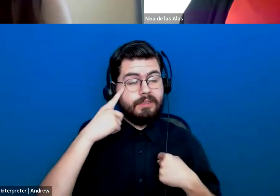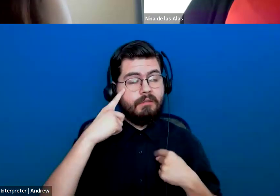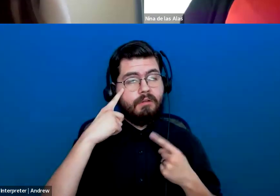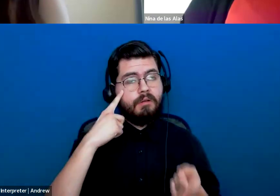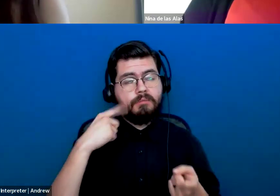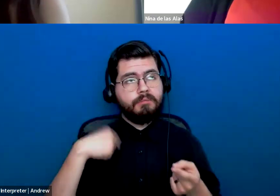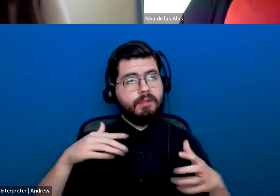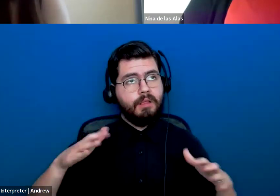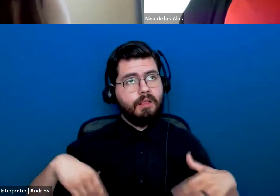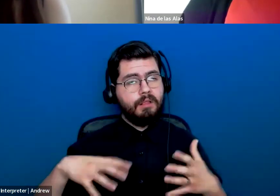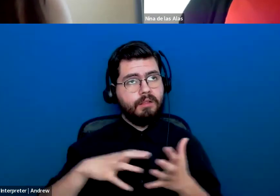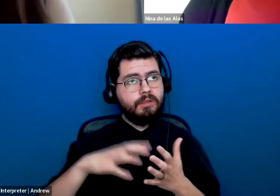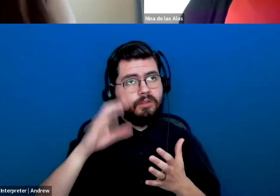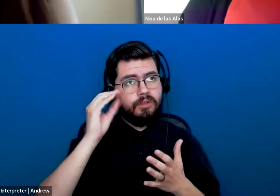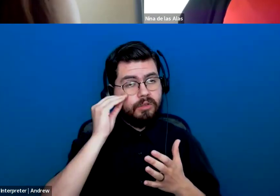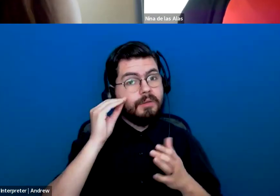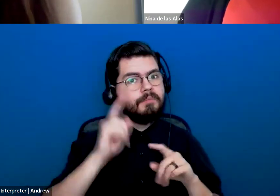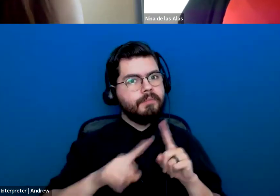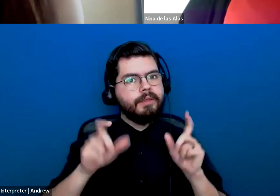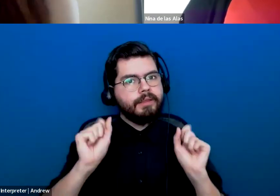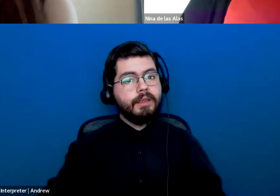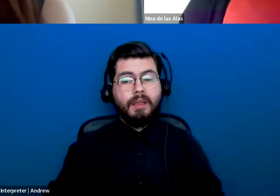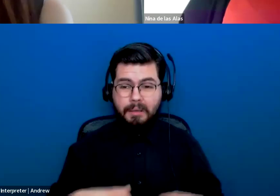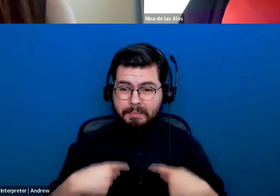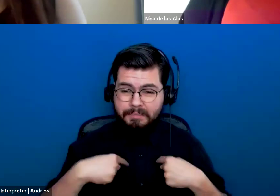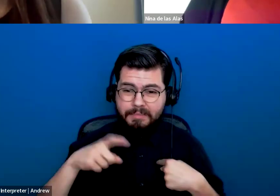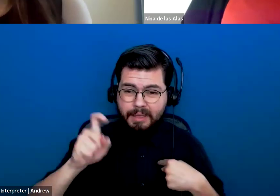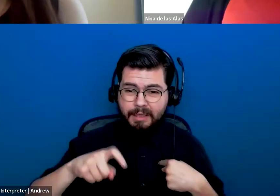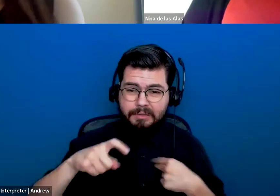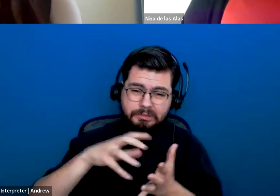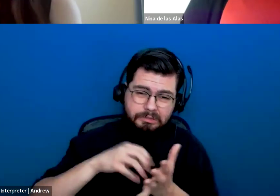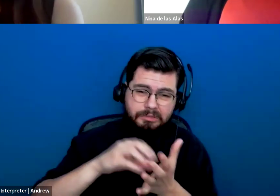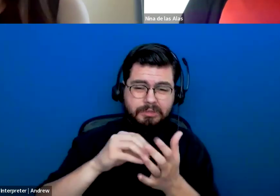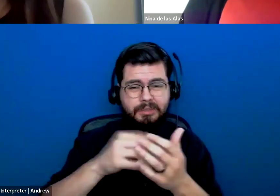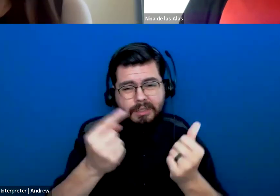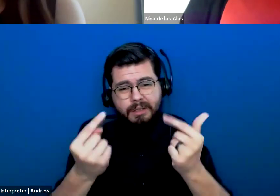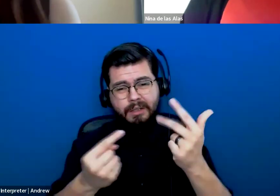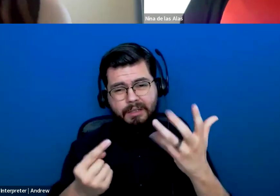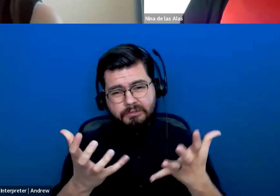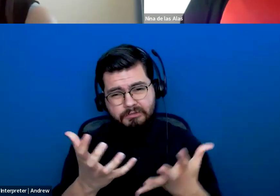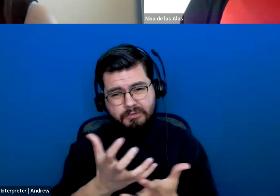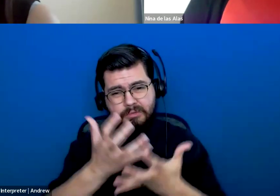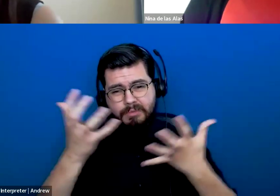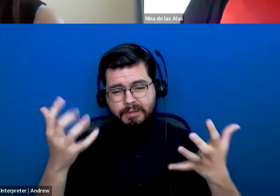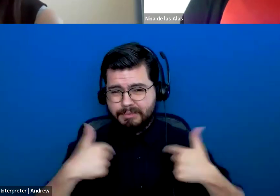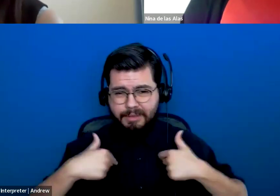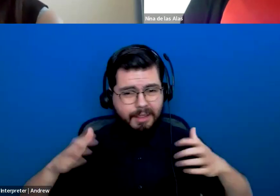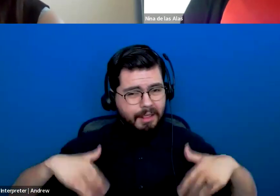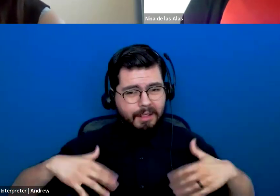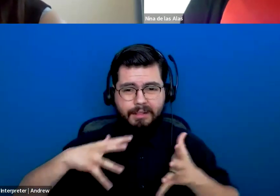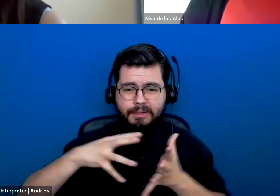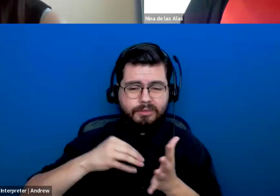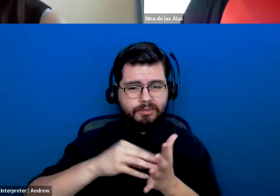translate then and spiral back around to I have so much to learn, so I'm going to rate myself lower on the